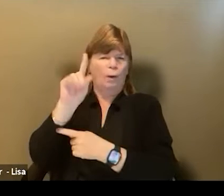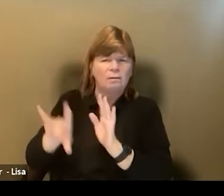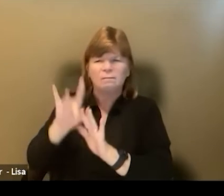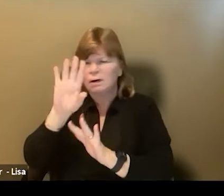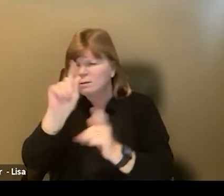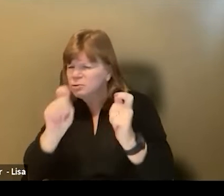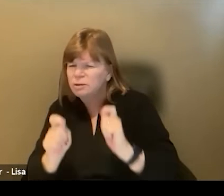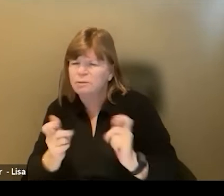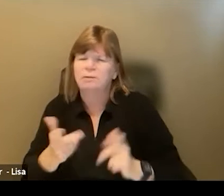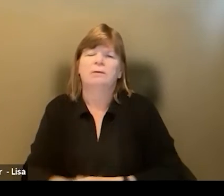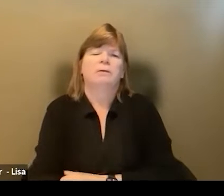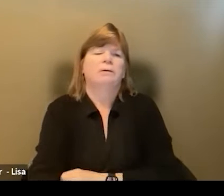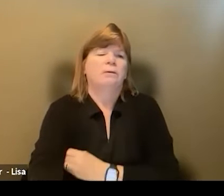found.